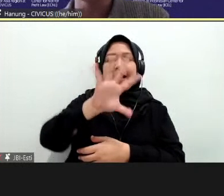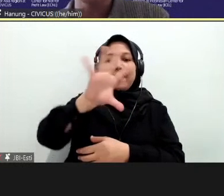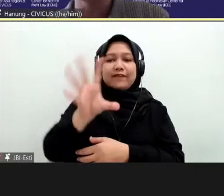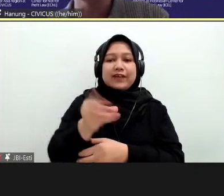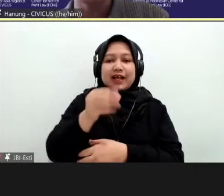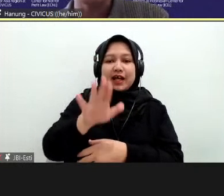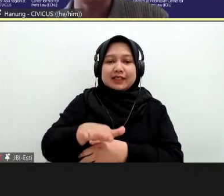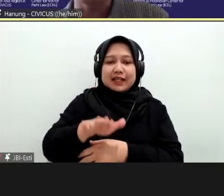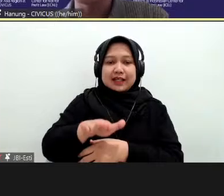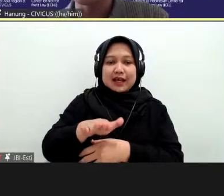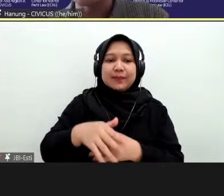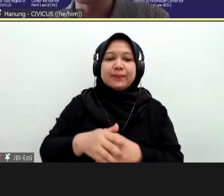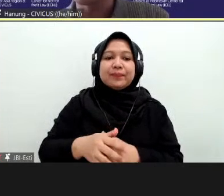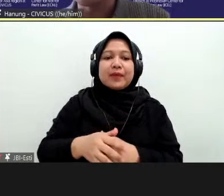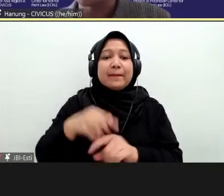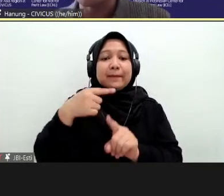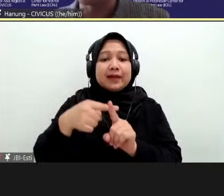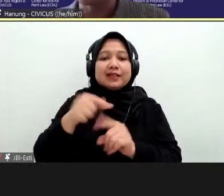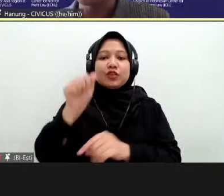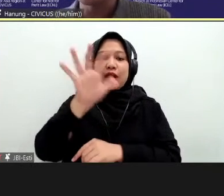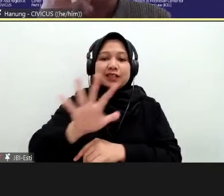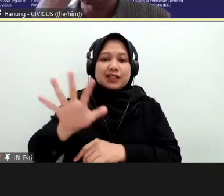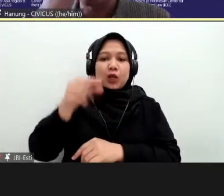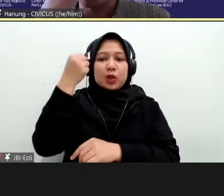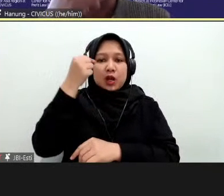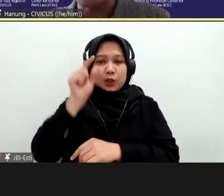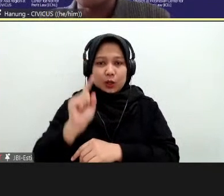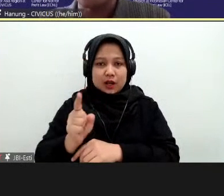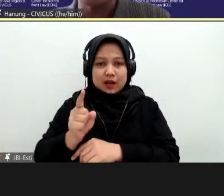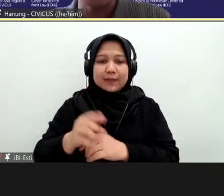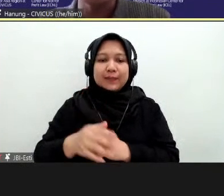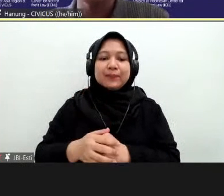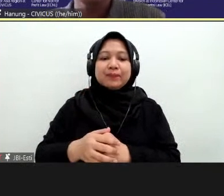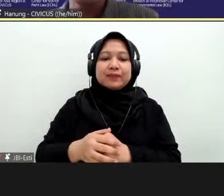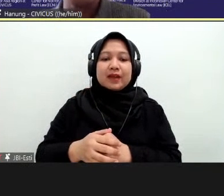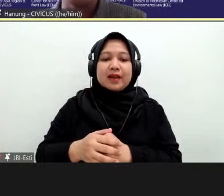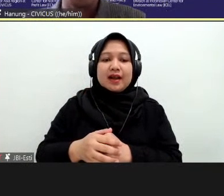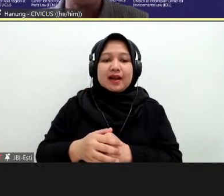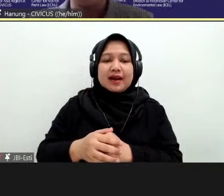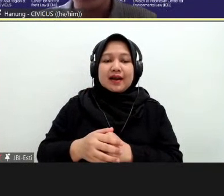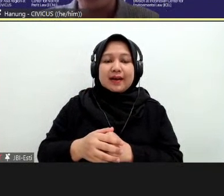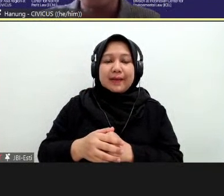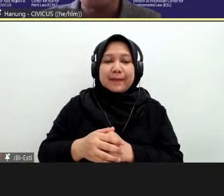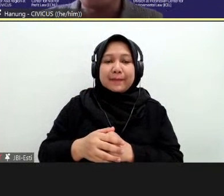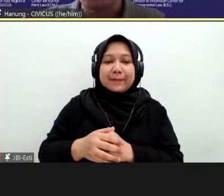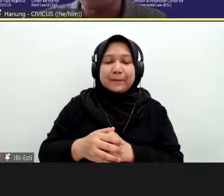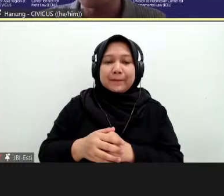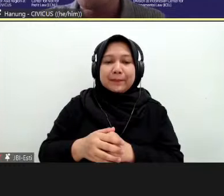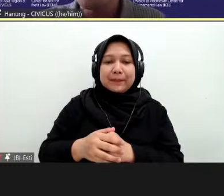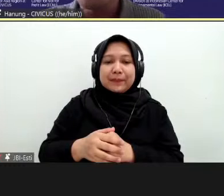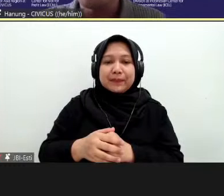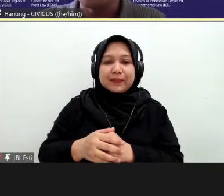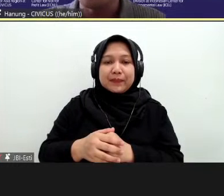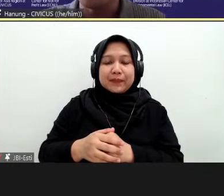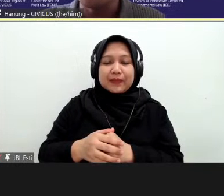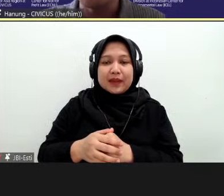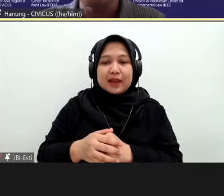civic space that we in Civicus envisions, and I hope we also share the same